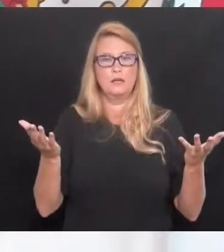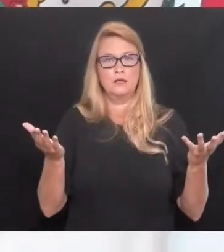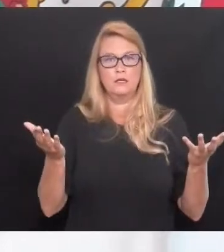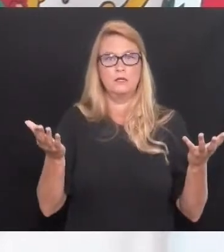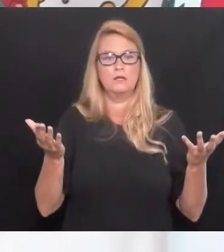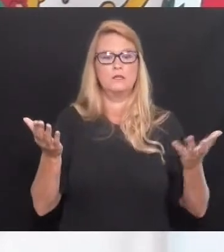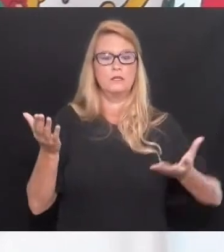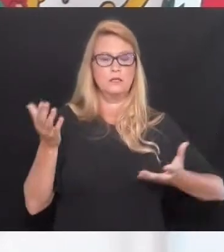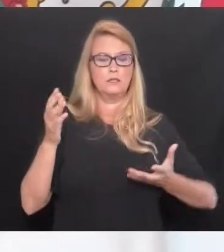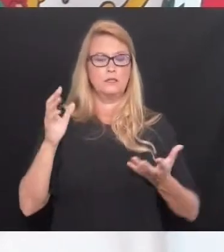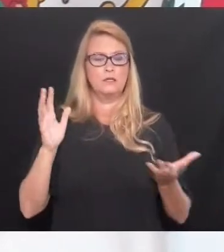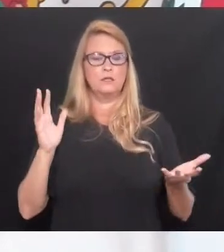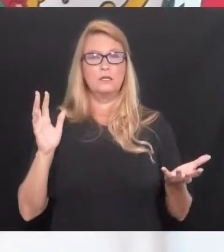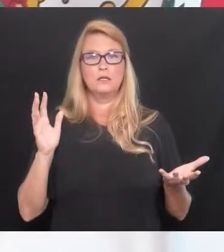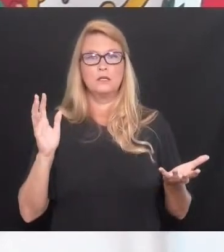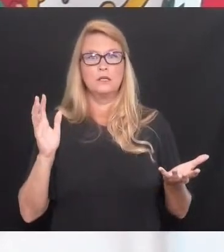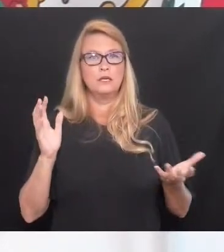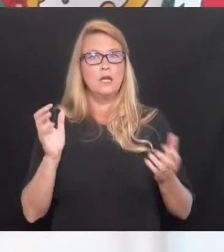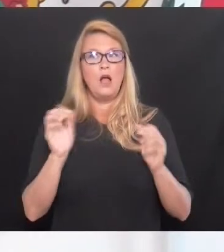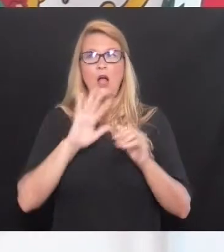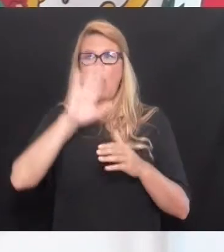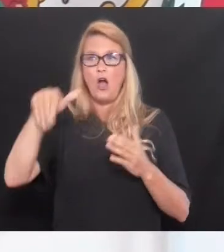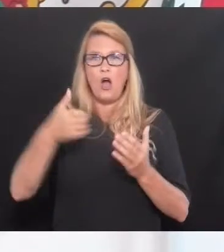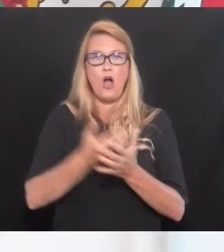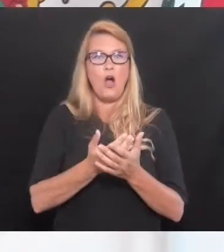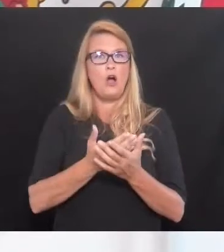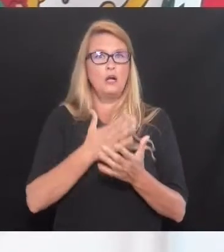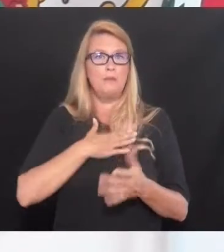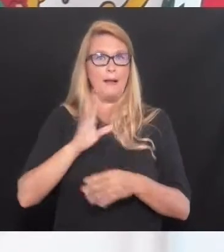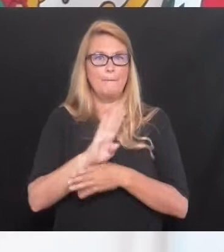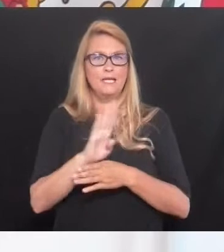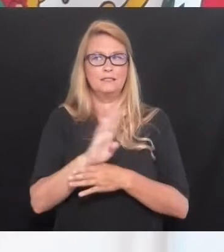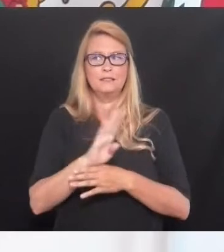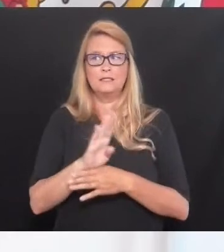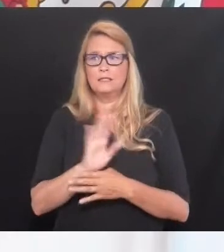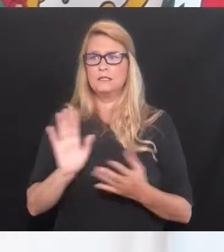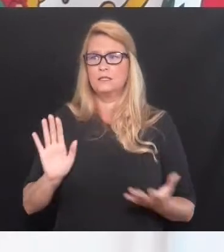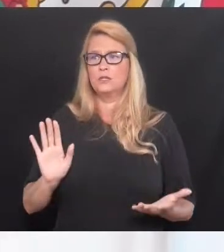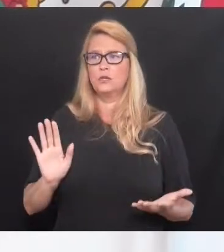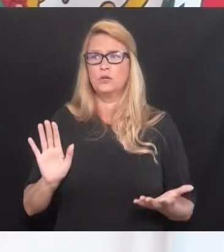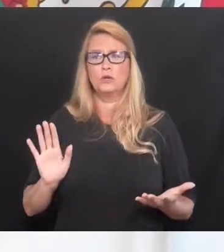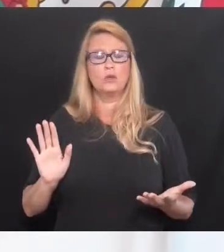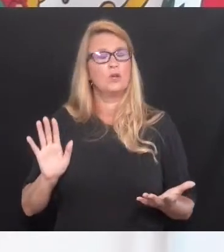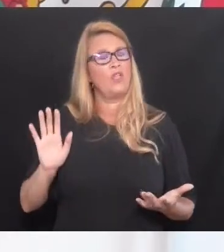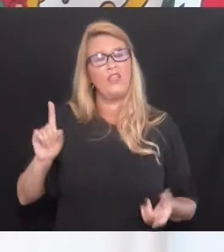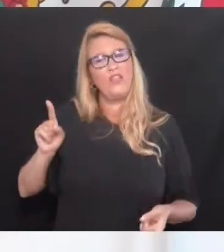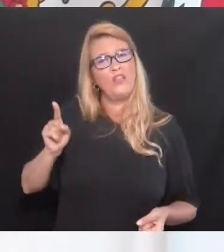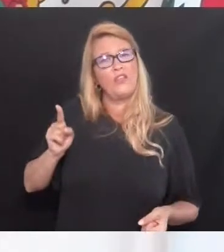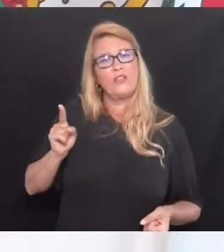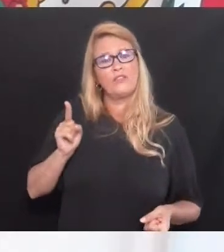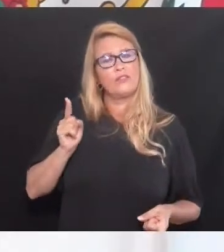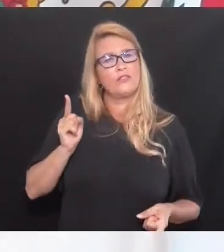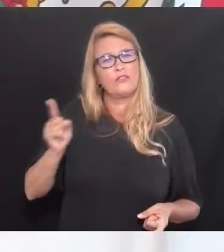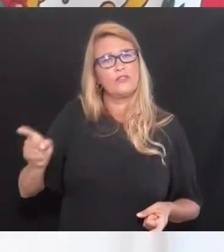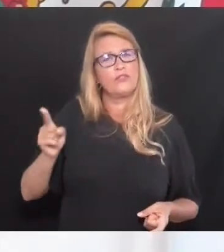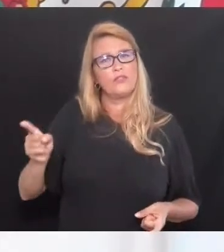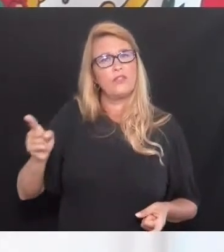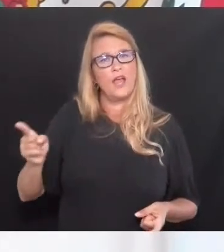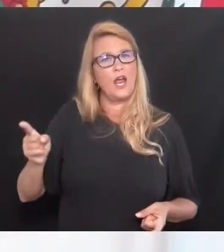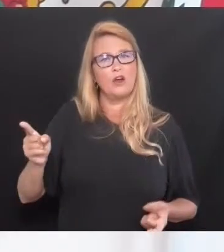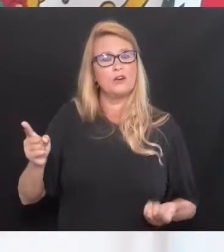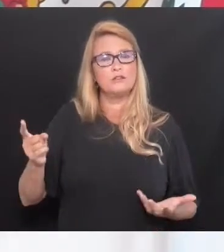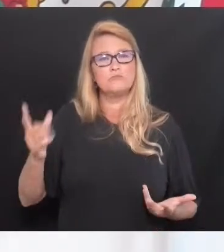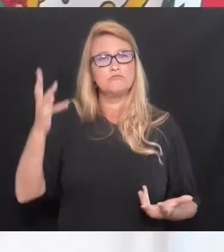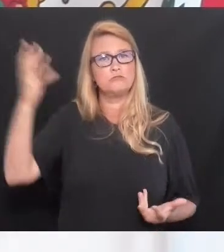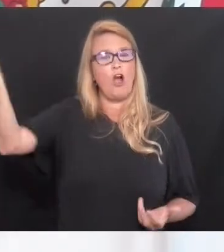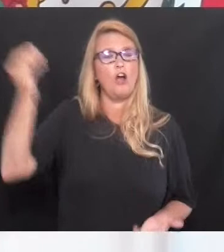4 Bluestone, 4 the justice entities and everything else. Credits, you know, I mean, they're just out of the picture, you